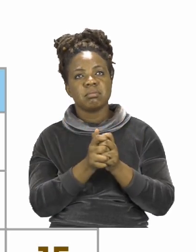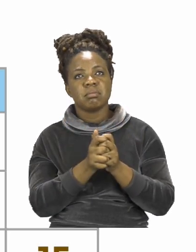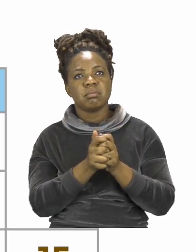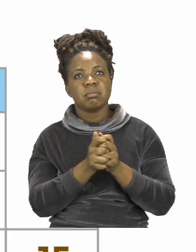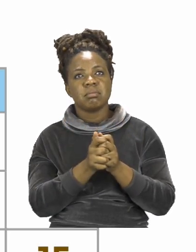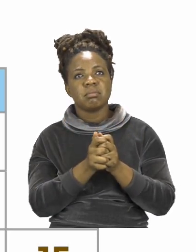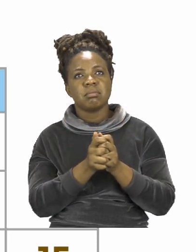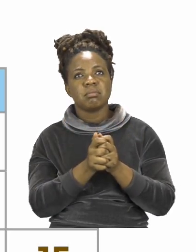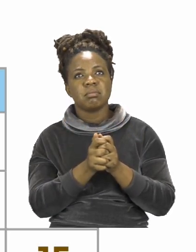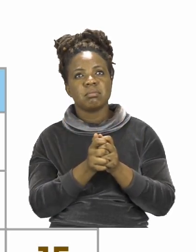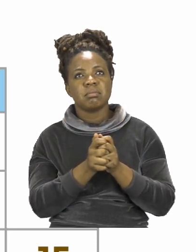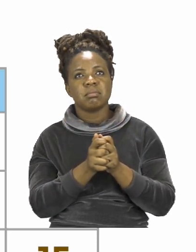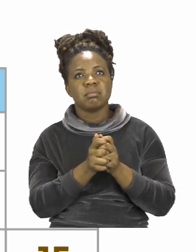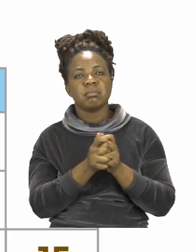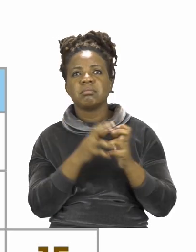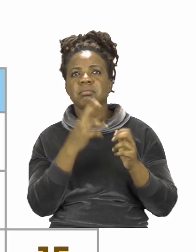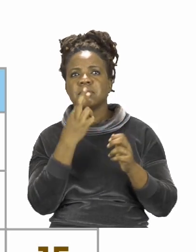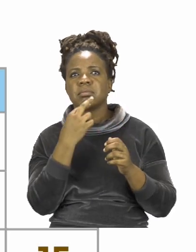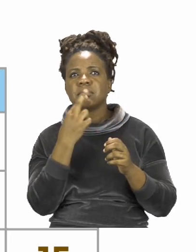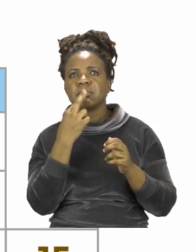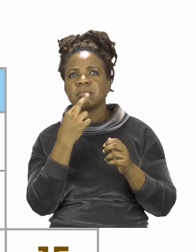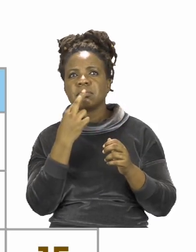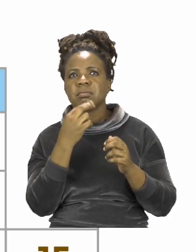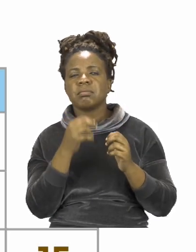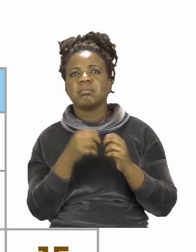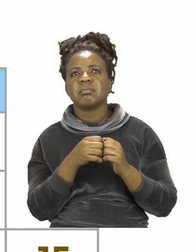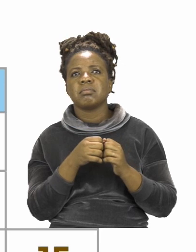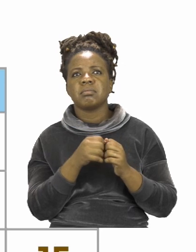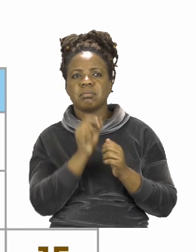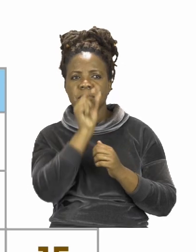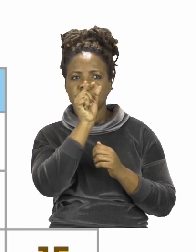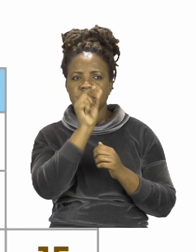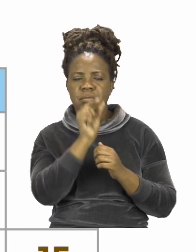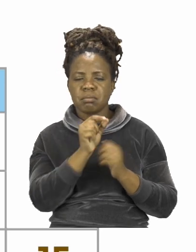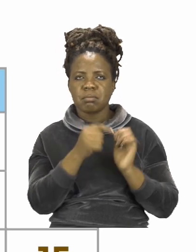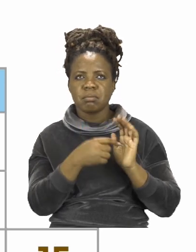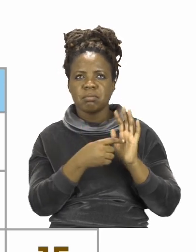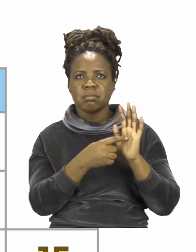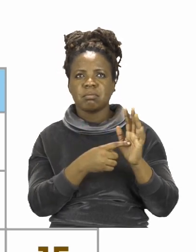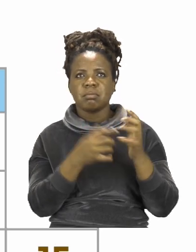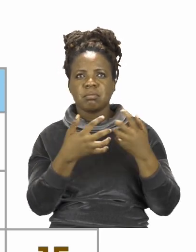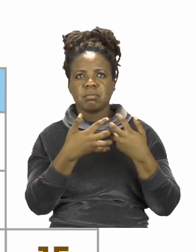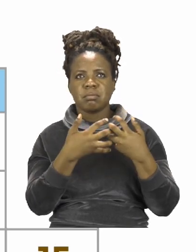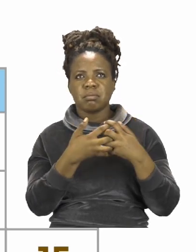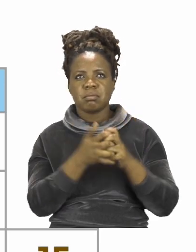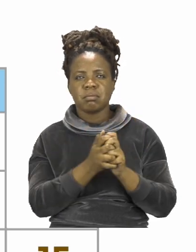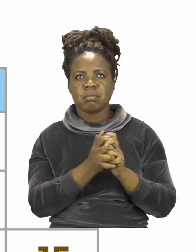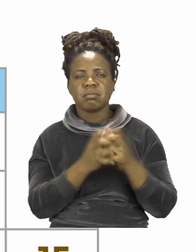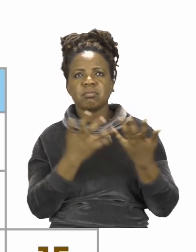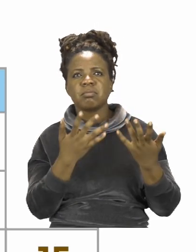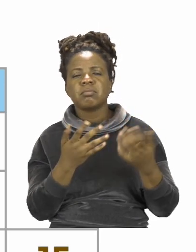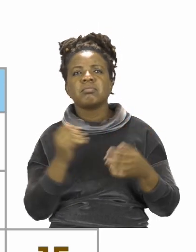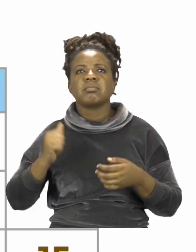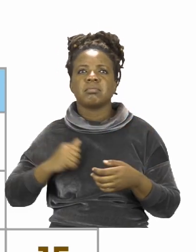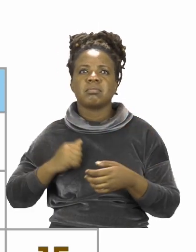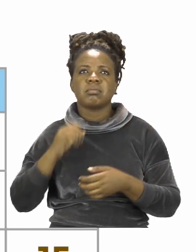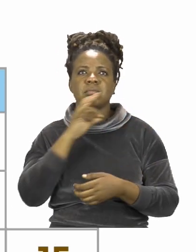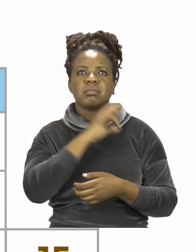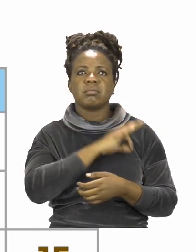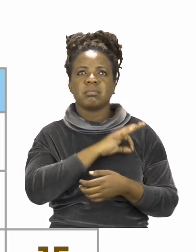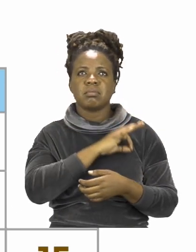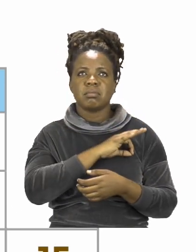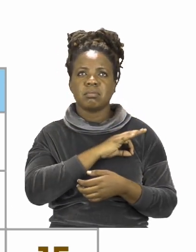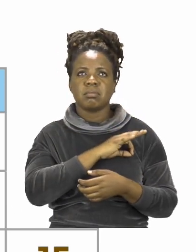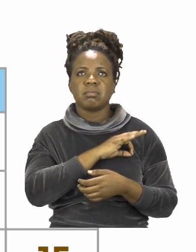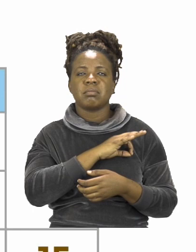first S that is in red shows that it is a Sunday. So we know Dad will get his salary on